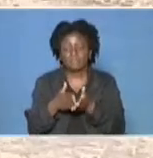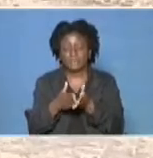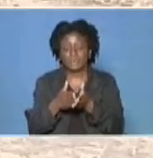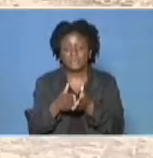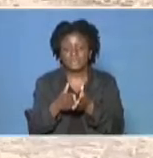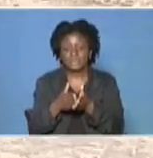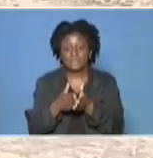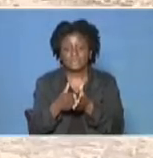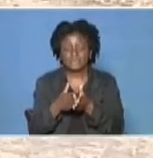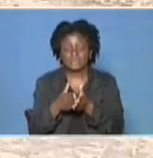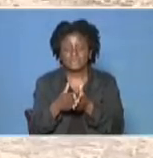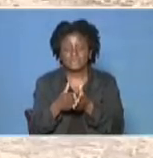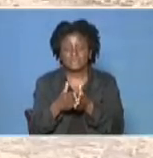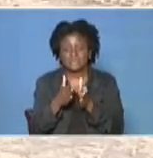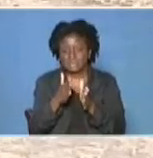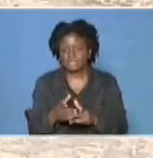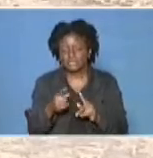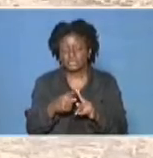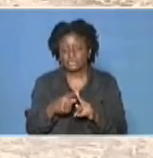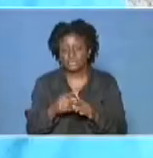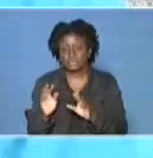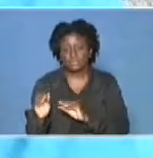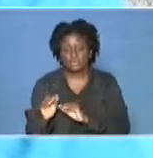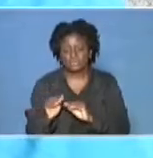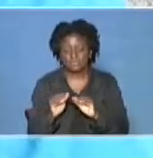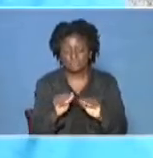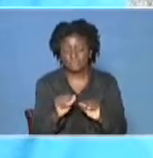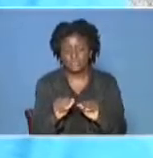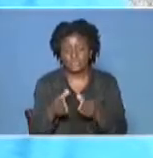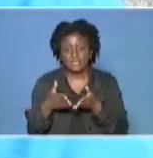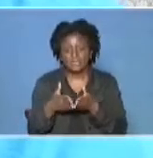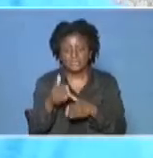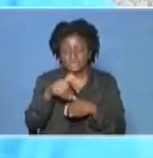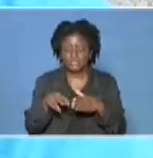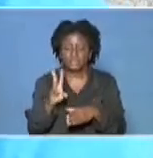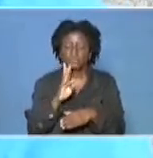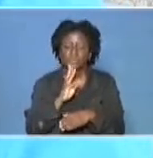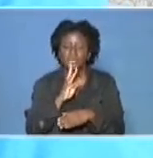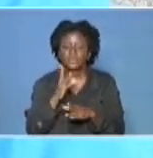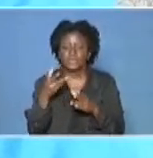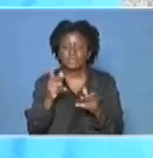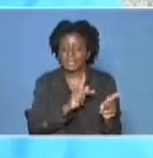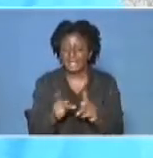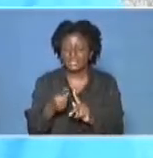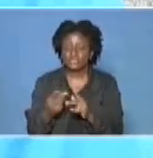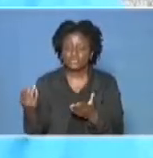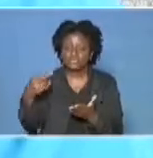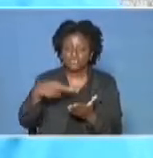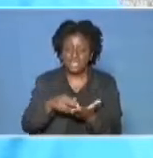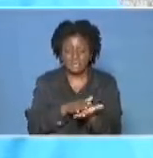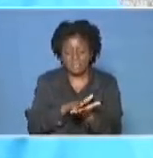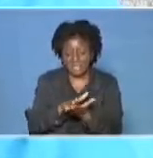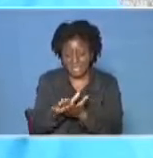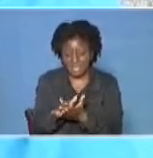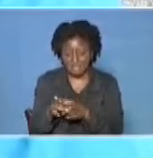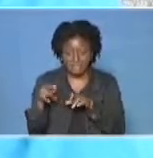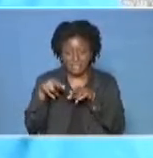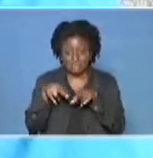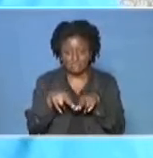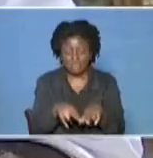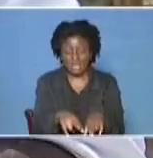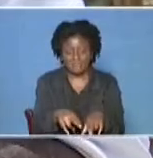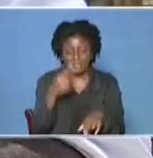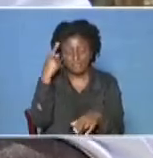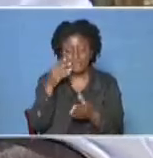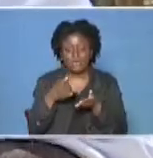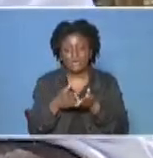to launch their boat and to pull up. We are planning on repaving that ramp so it can be better suited for the